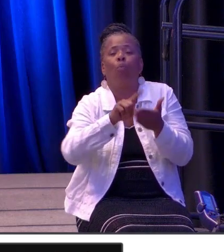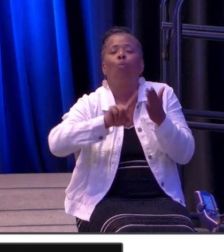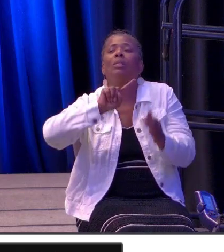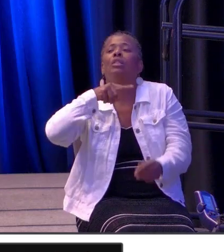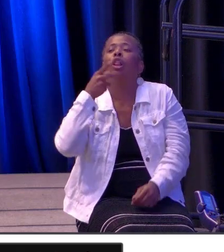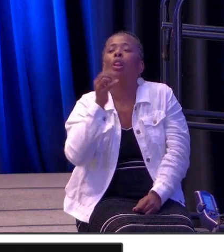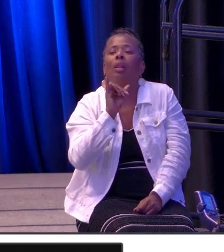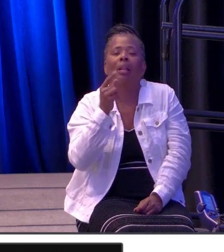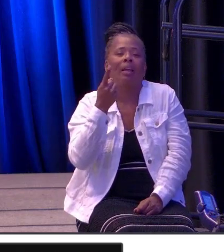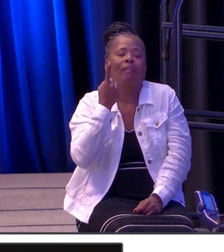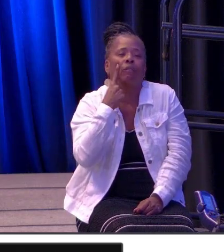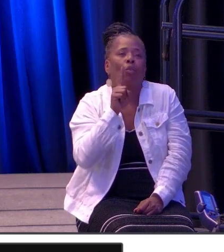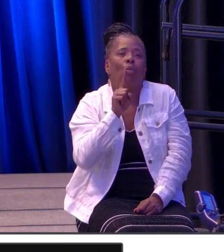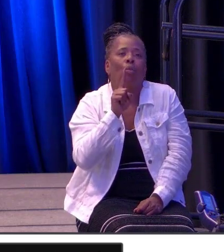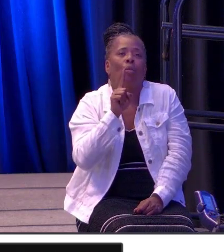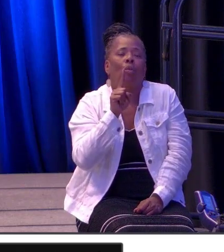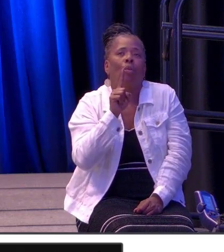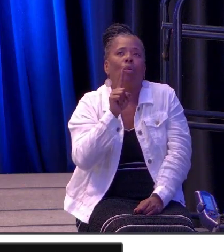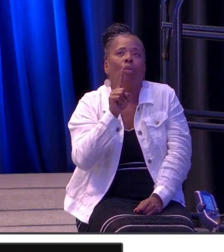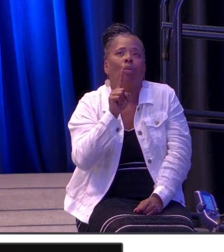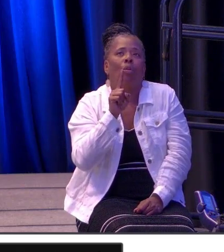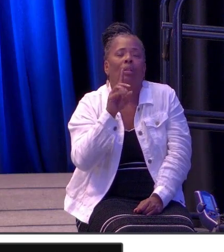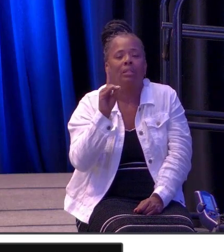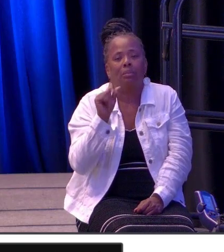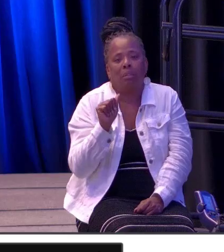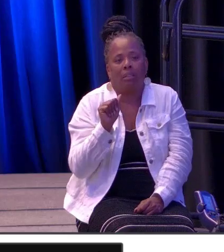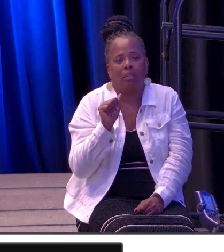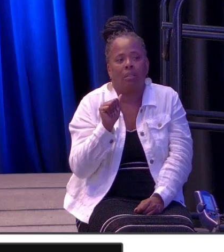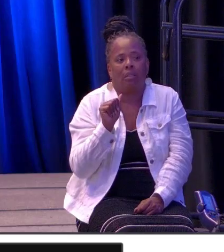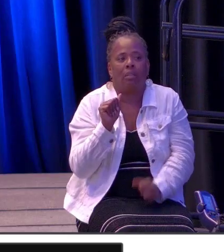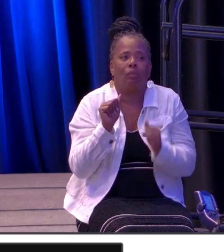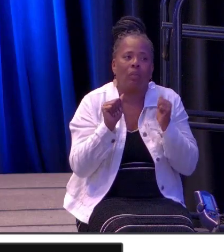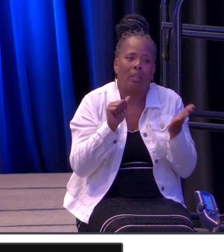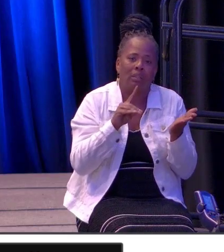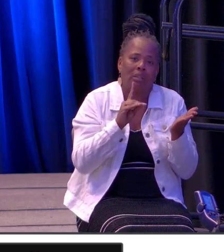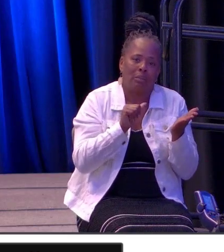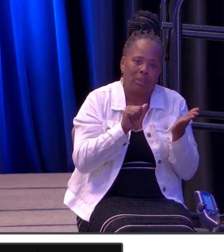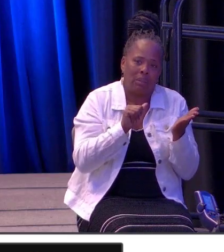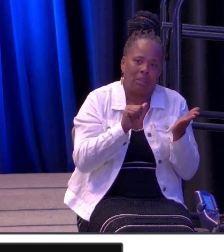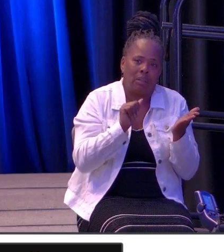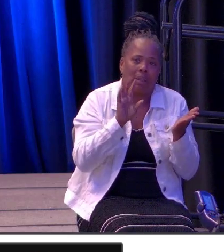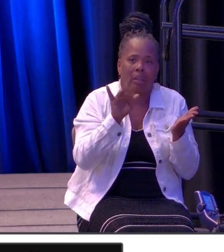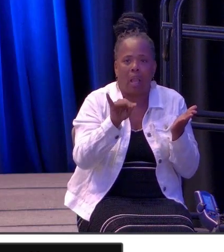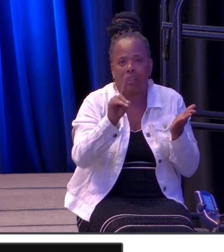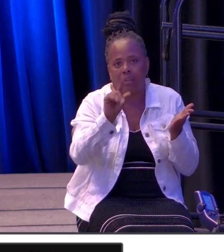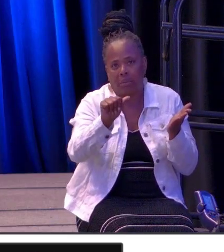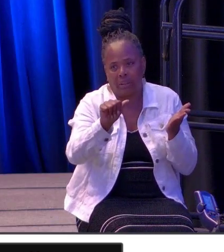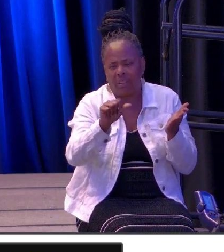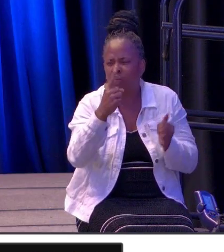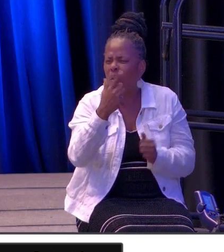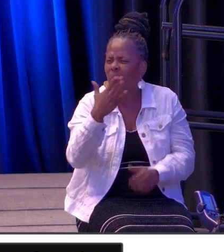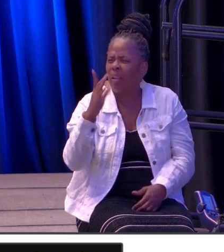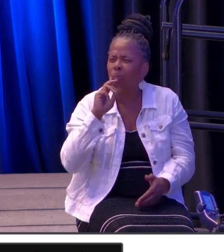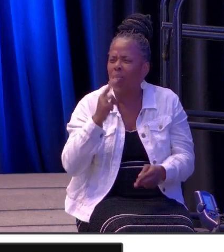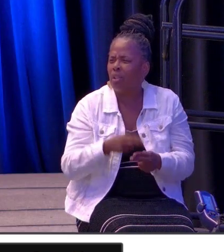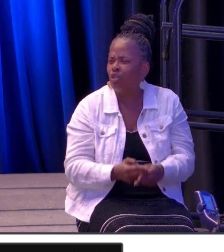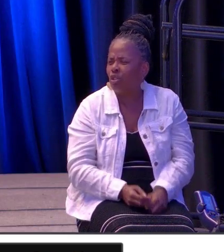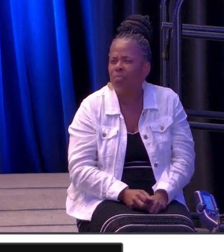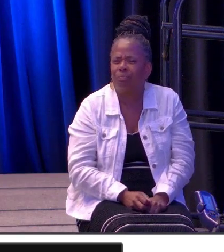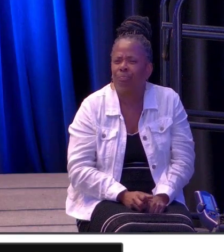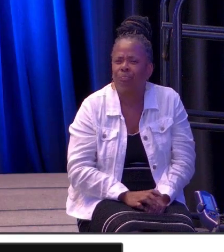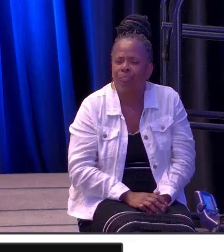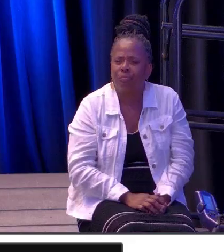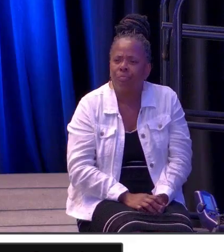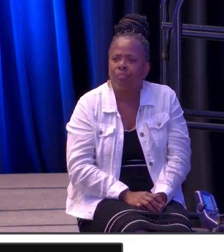for this disability, and that disability. But that was one of the things that we mentioned in the